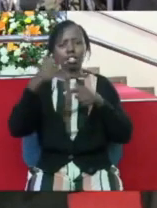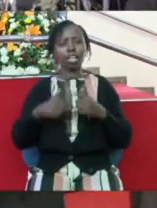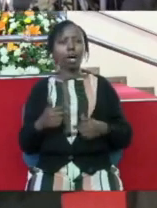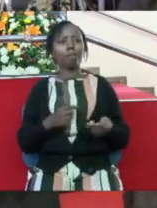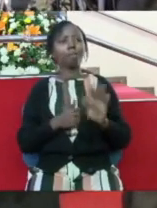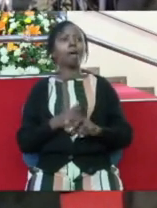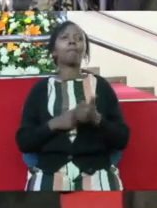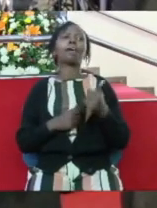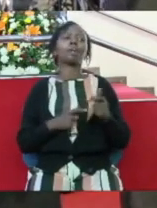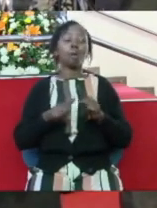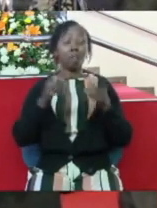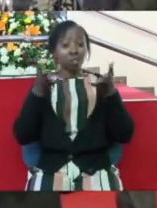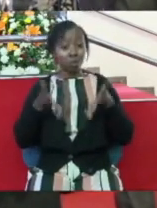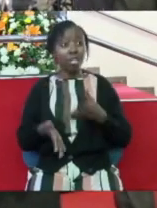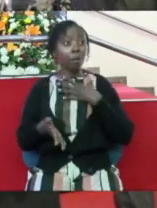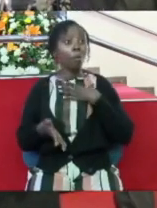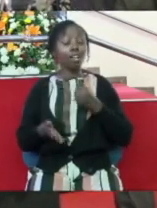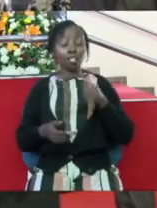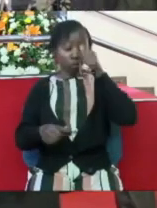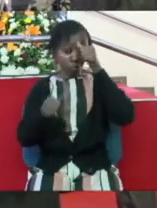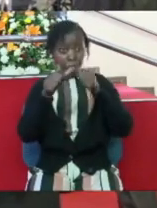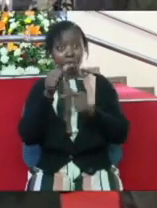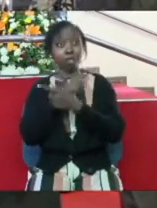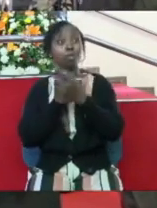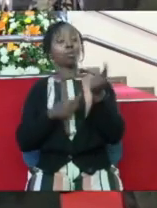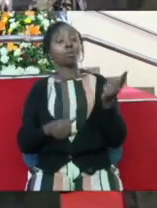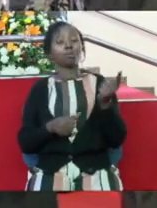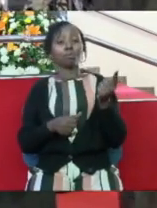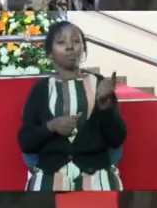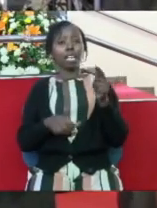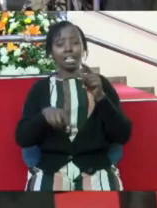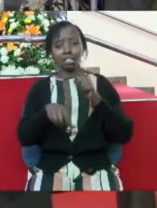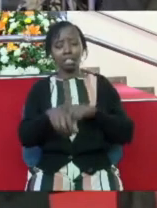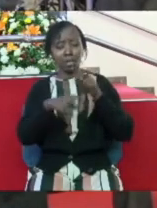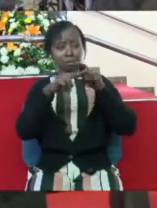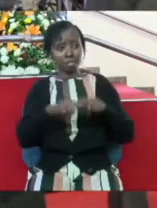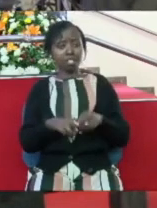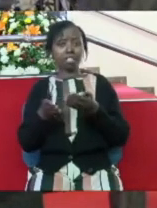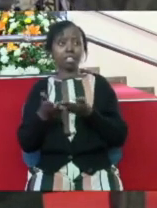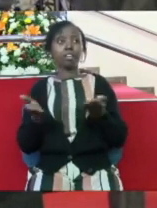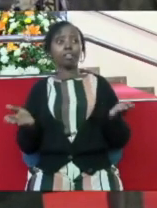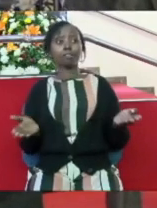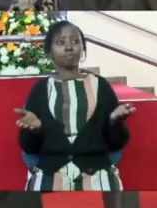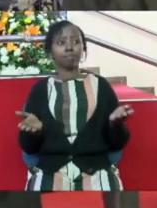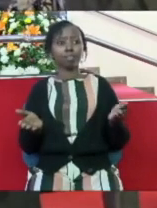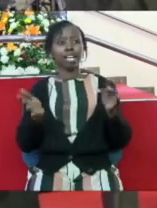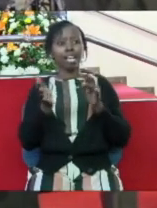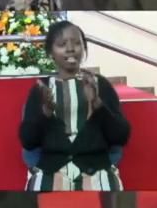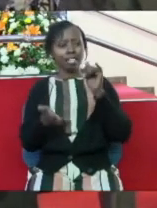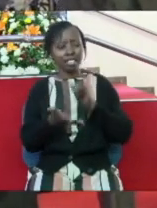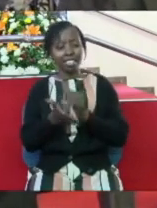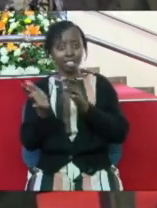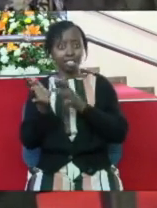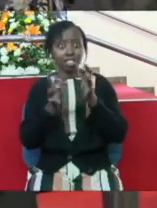But this morning I want to remind you. Lakini asubuhi leo nataka nikukumbushe. As you're seated in this place. Jinsi ulivyoketi mahali pale. That this same